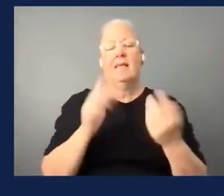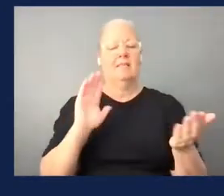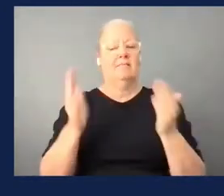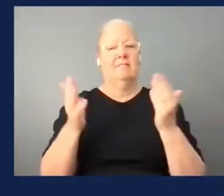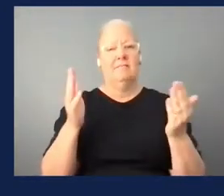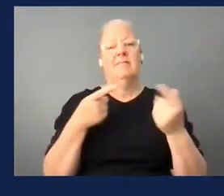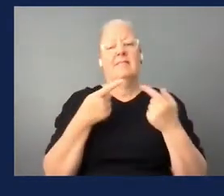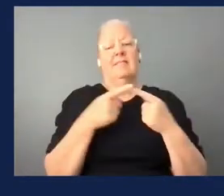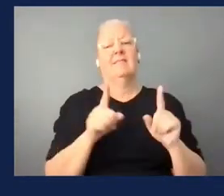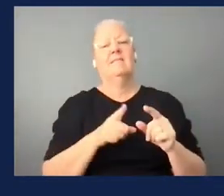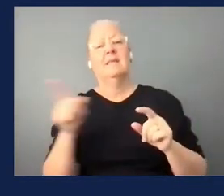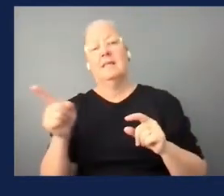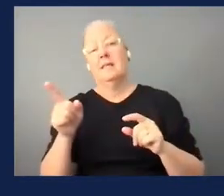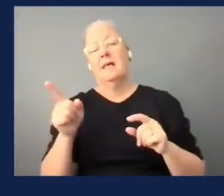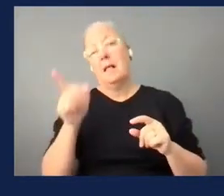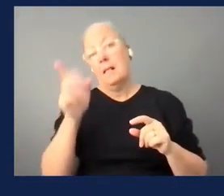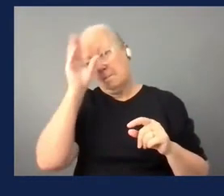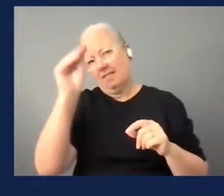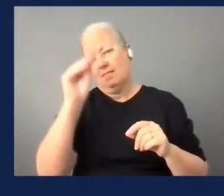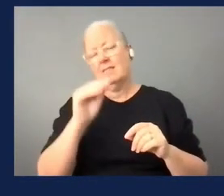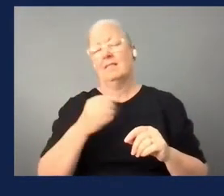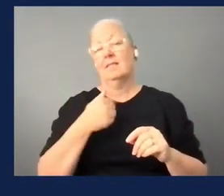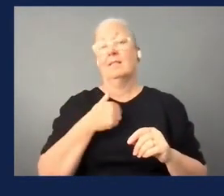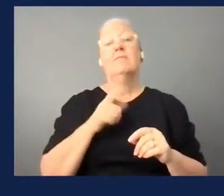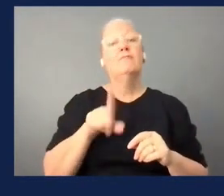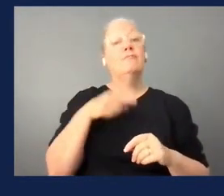can go to the next slide.